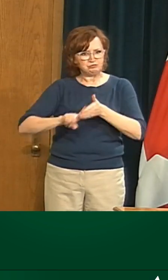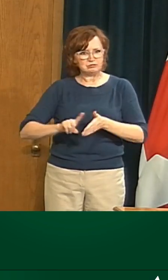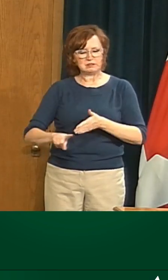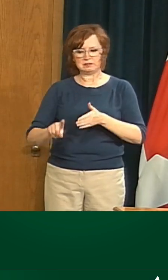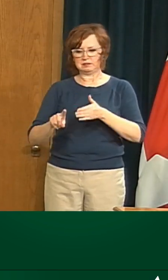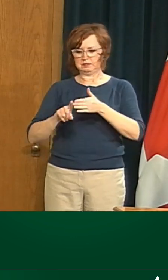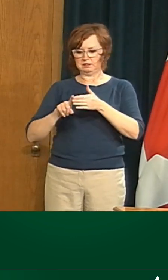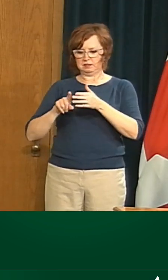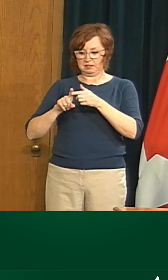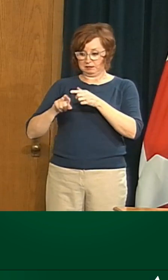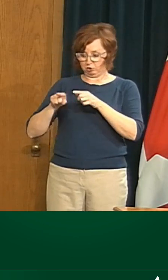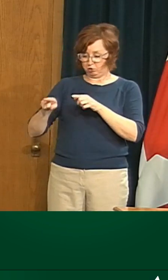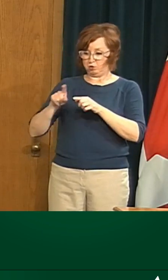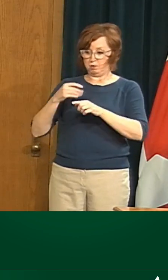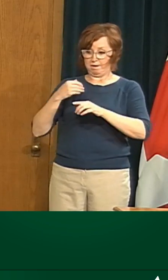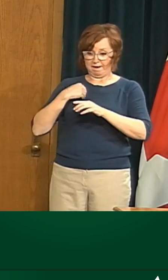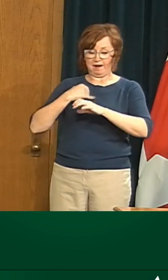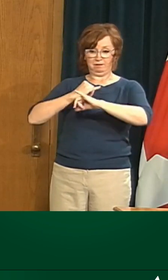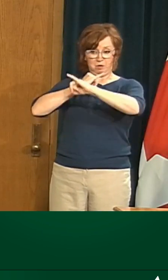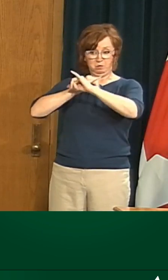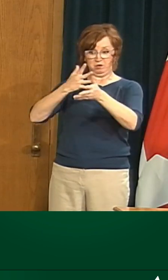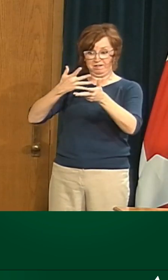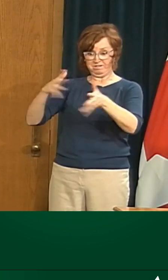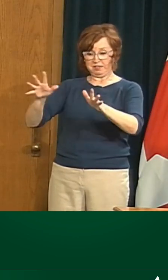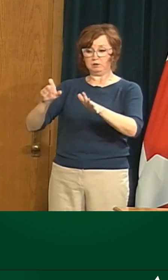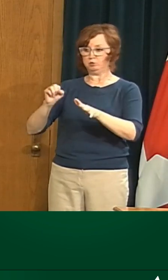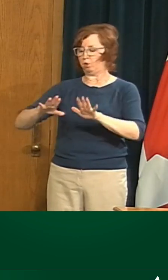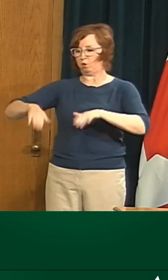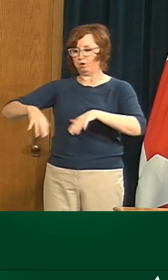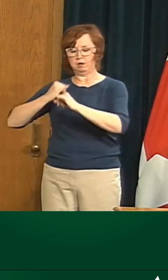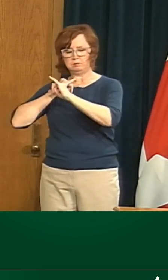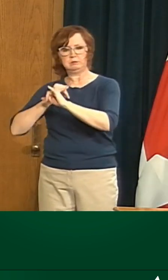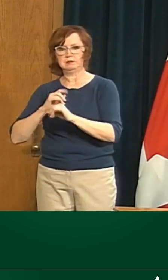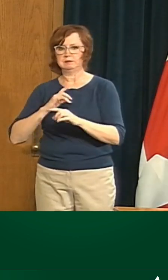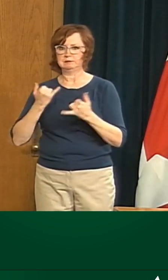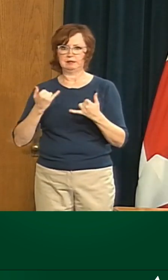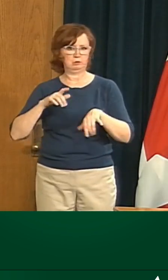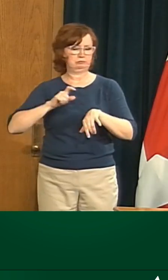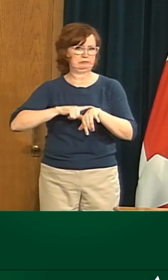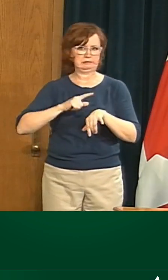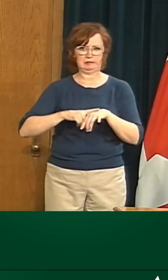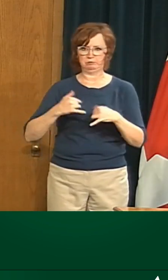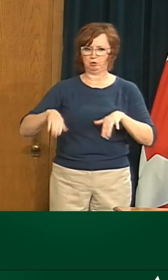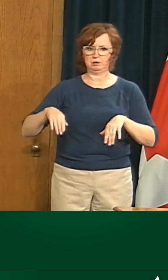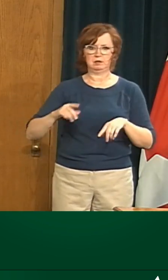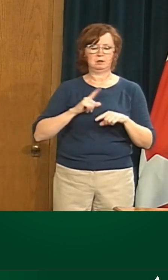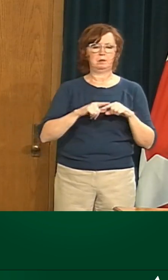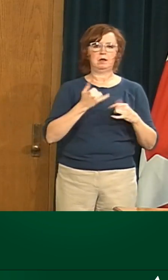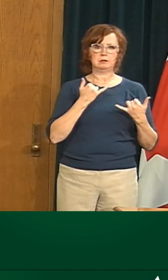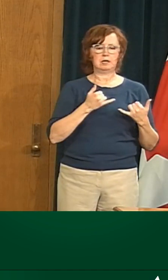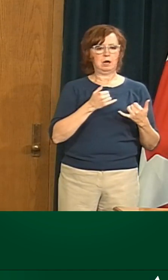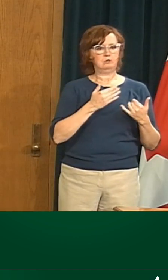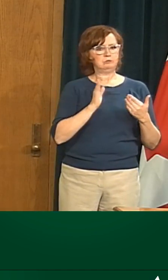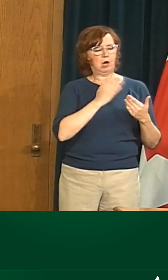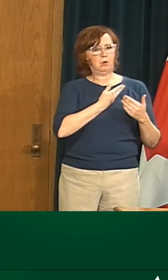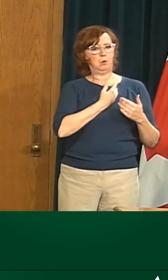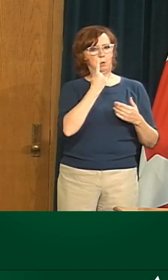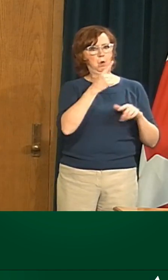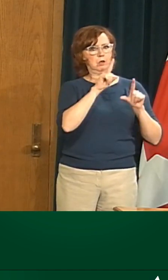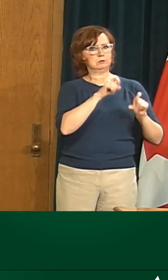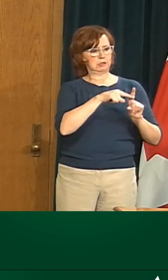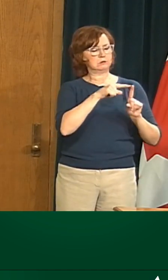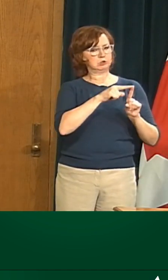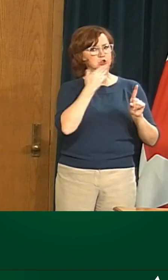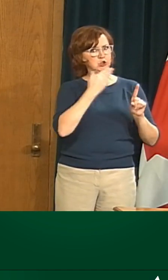may speak a little more in depth to. But at this point in time, we have one of the most accessible tests, if you will,